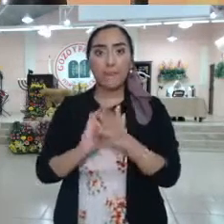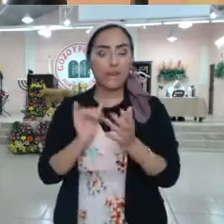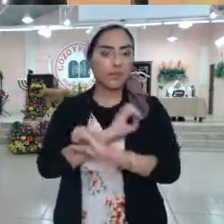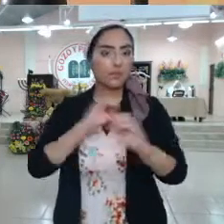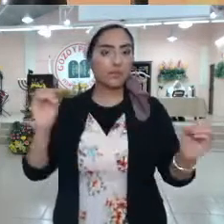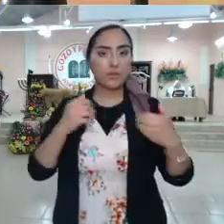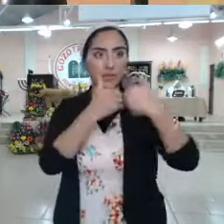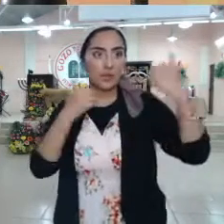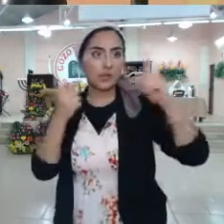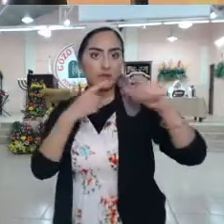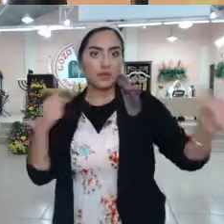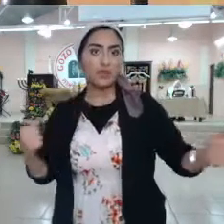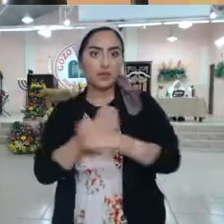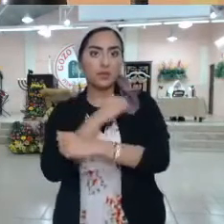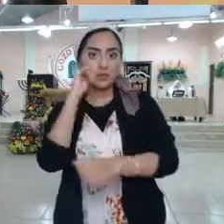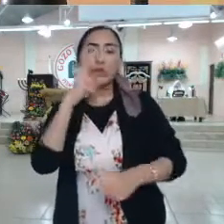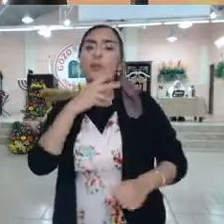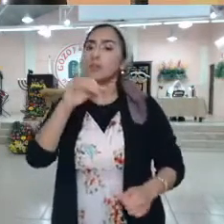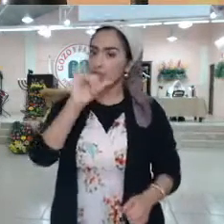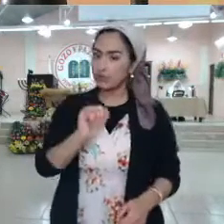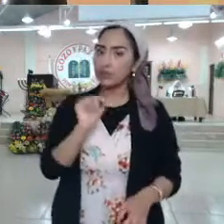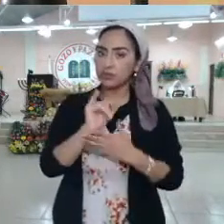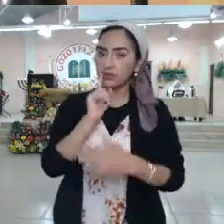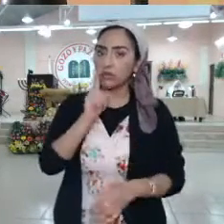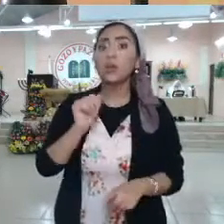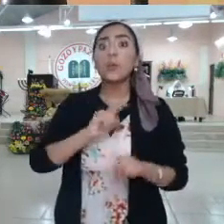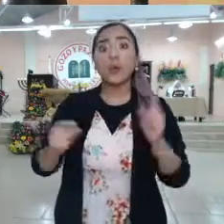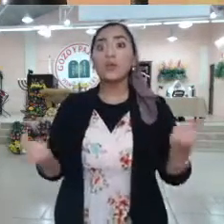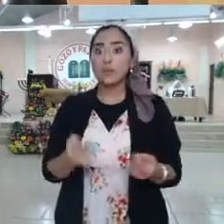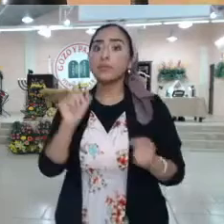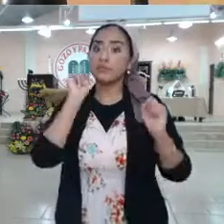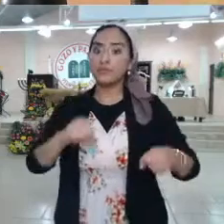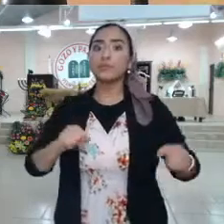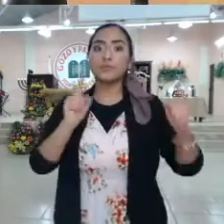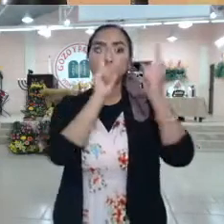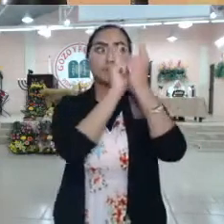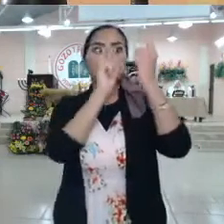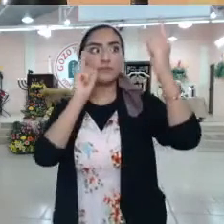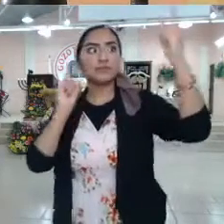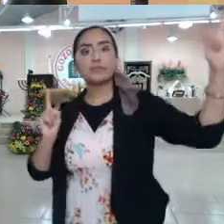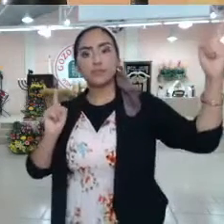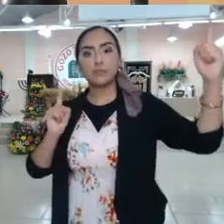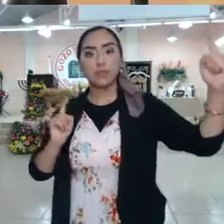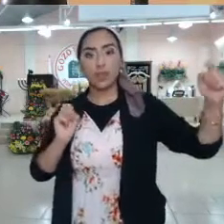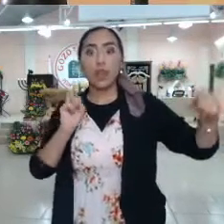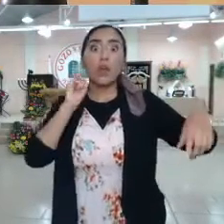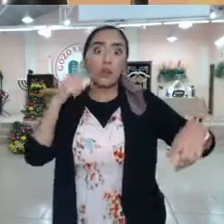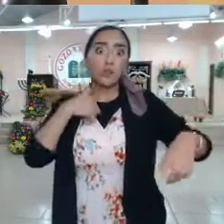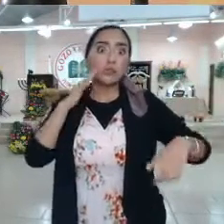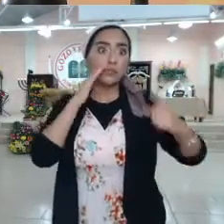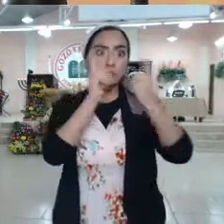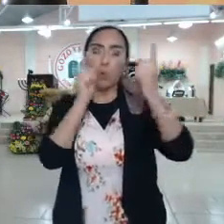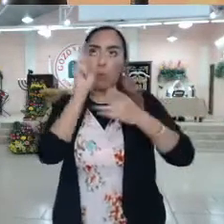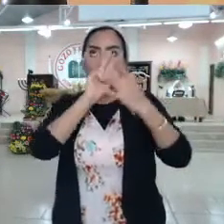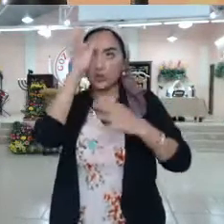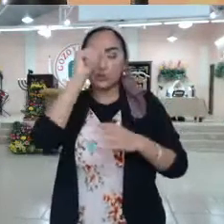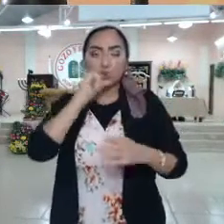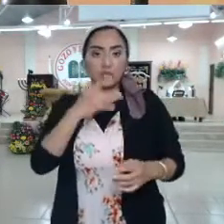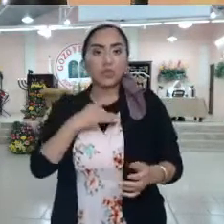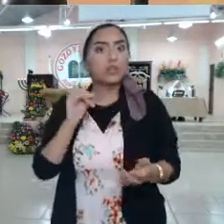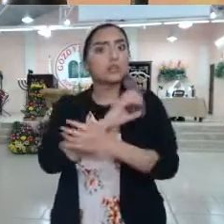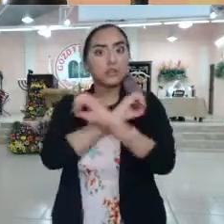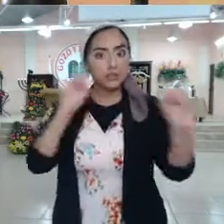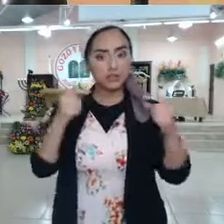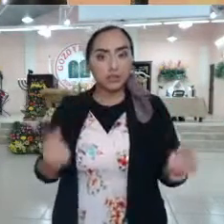The Tanakh says that nothing can put us away apart from the love of Yahweh. But Yahweh can. But the sin can. The sin